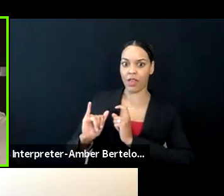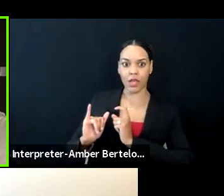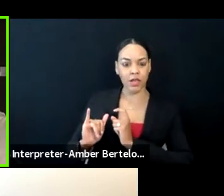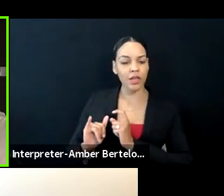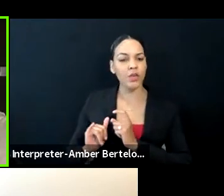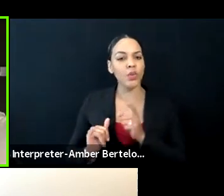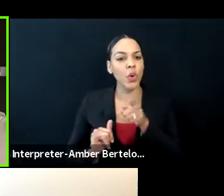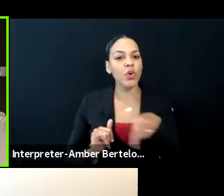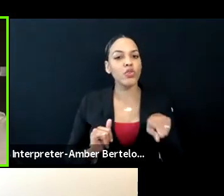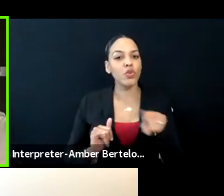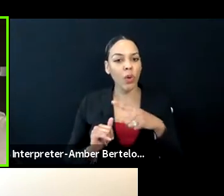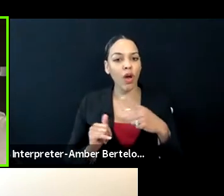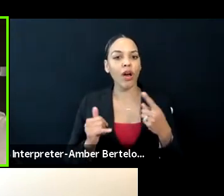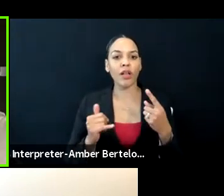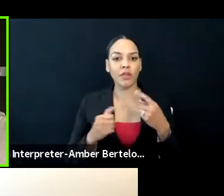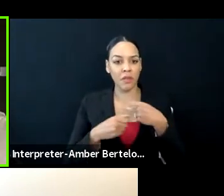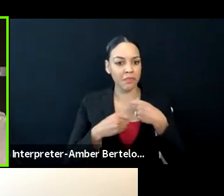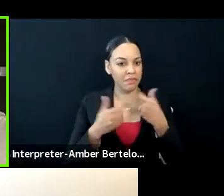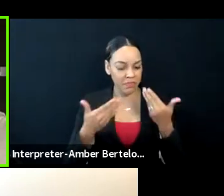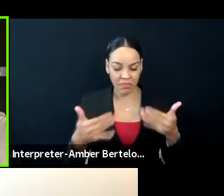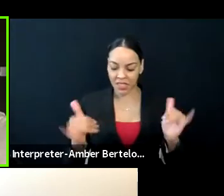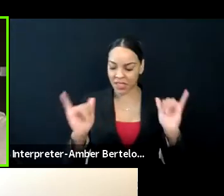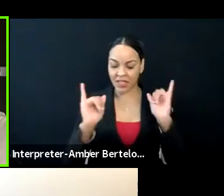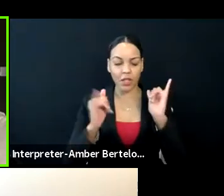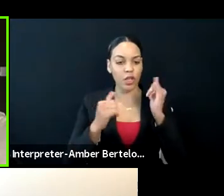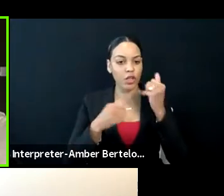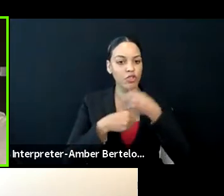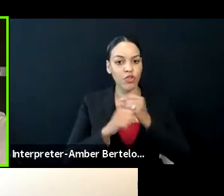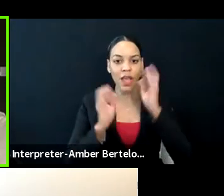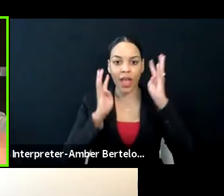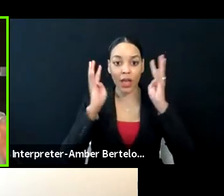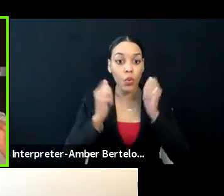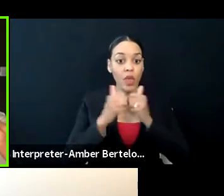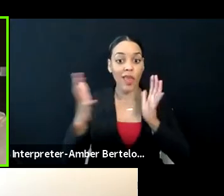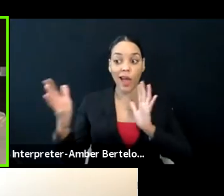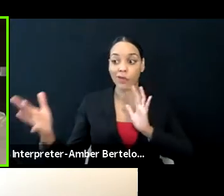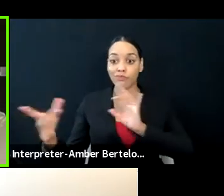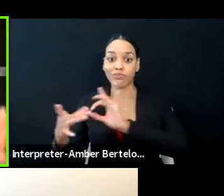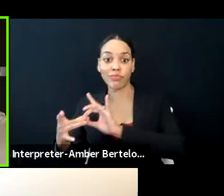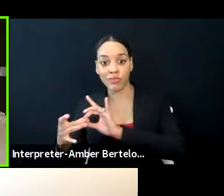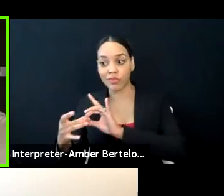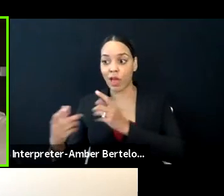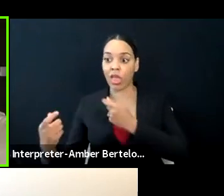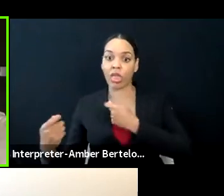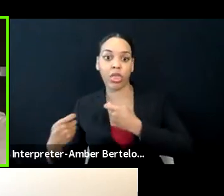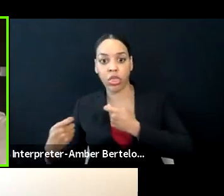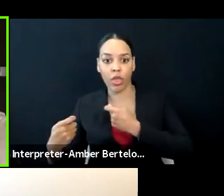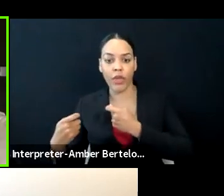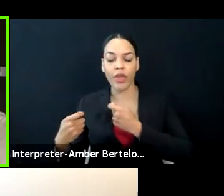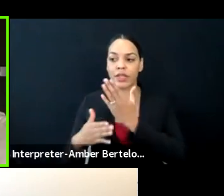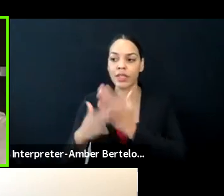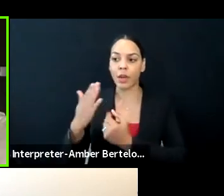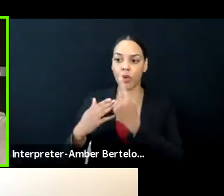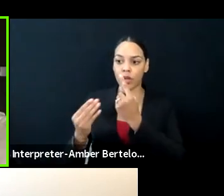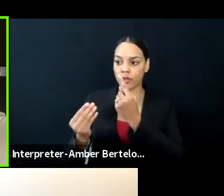have managed to still create. I managed to create without a leash, that nobody is controlling how I tell my